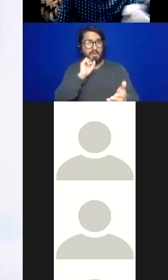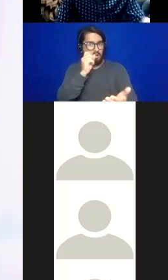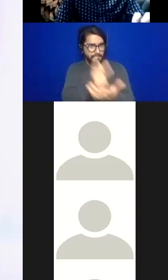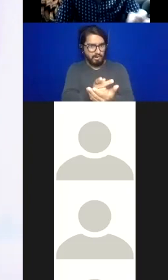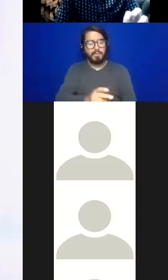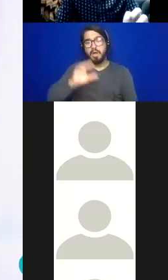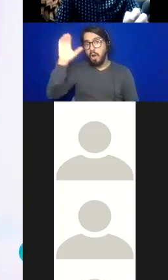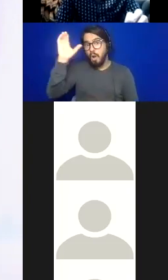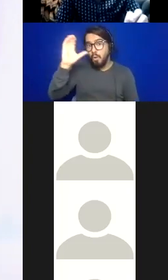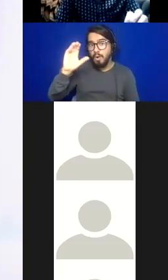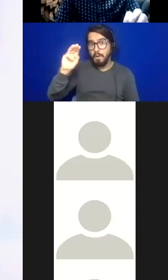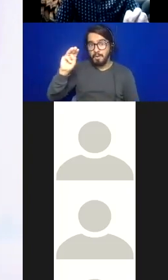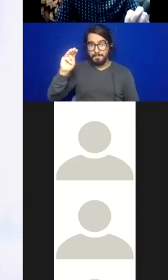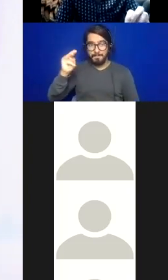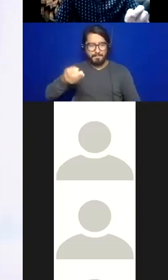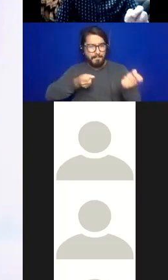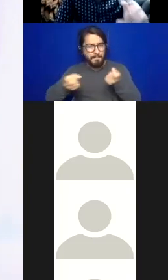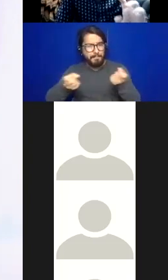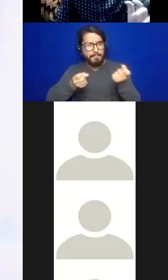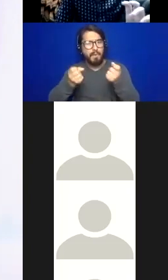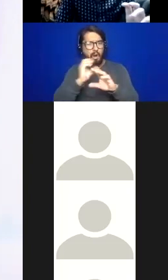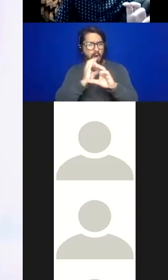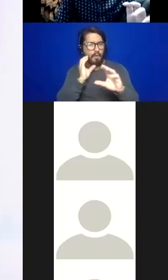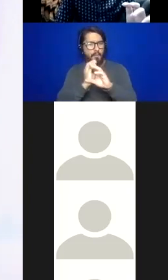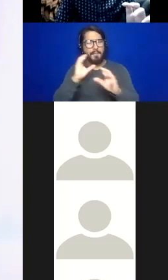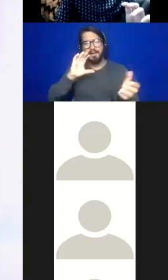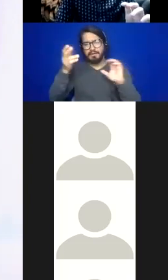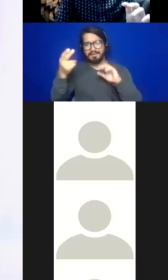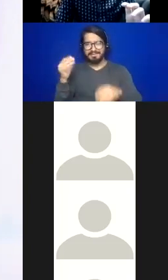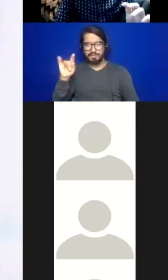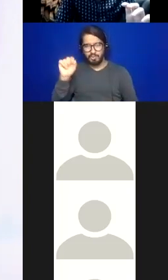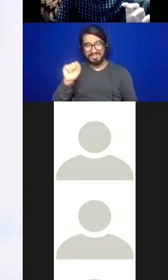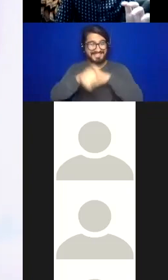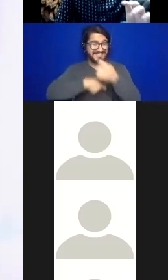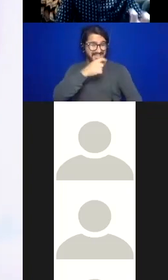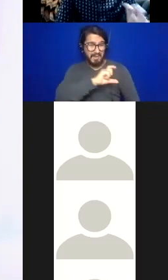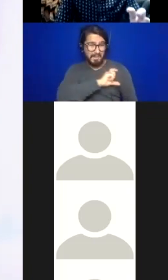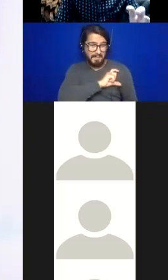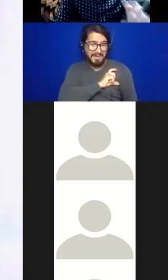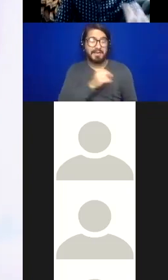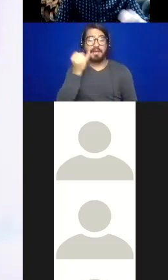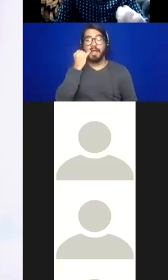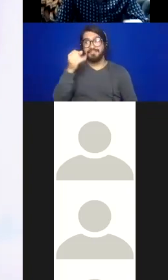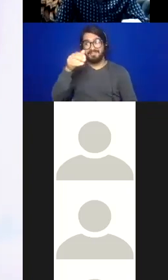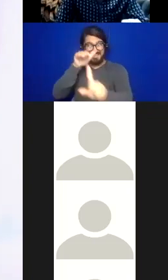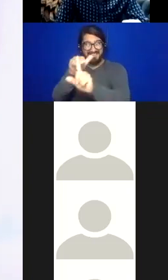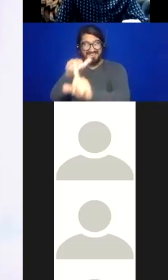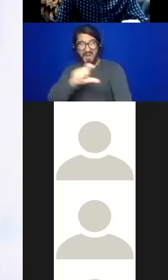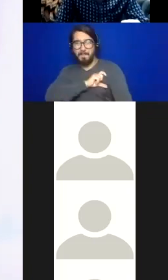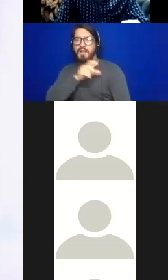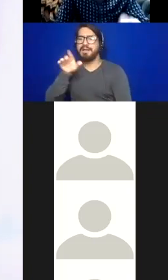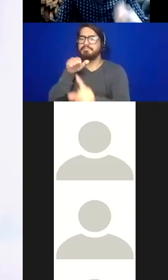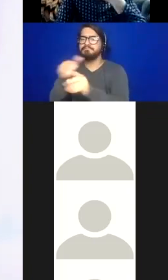mobile crisis unit instead of the police. And if you do call the police, ask for a crisis intervention trained or CIT